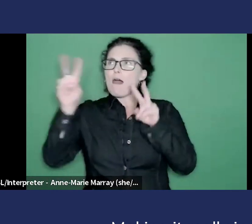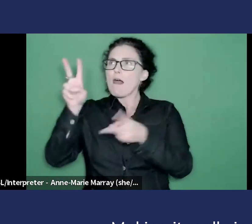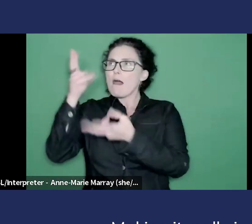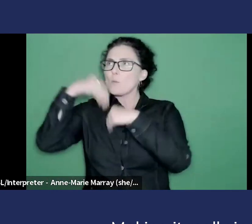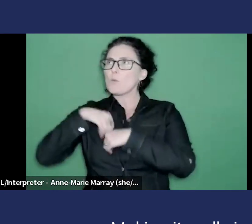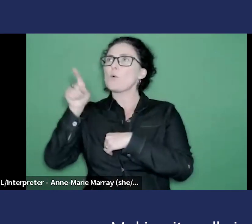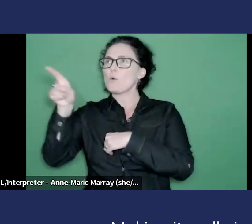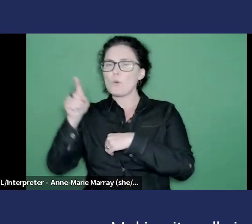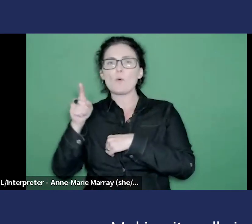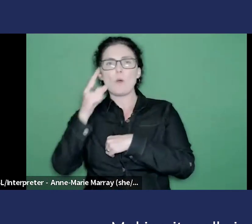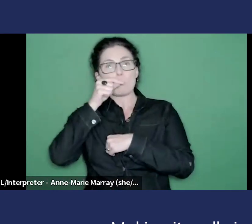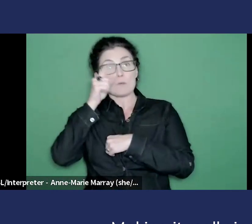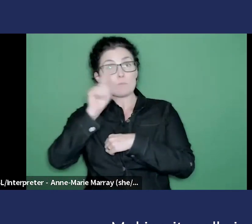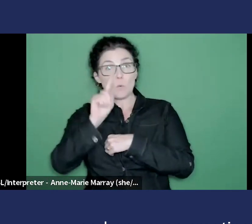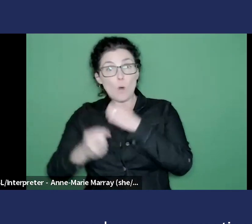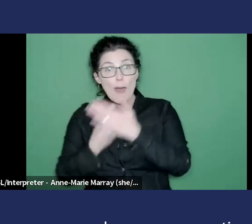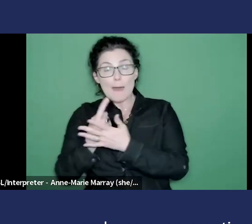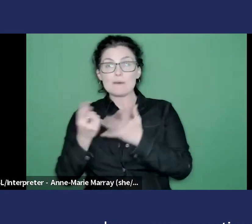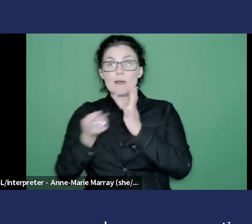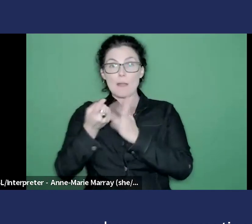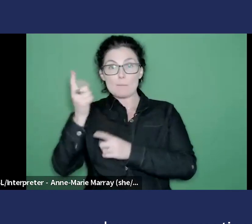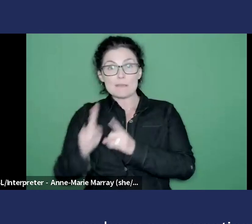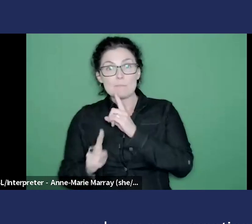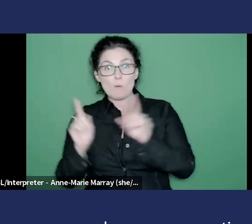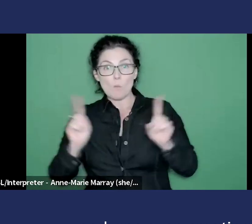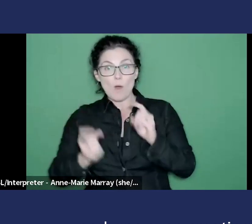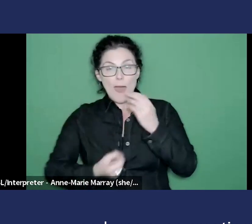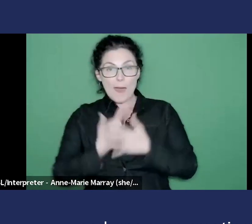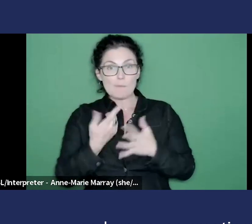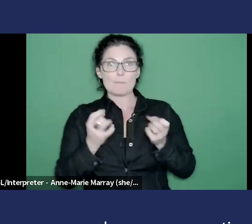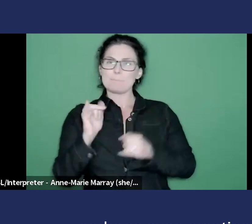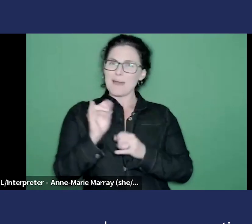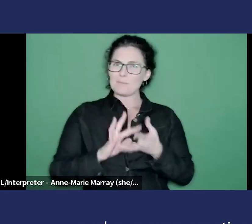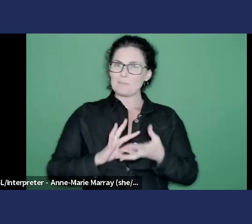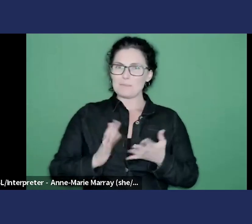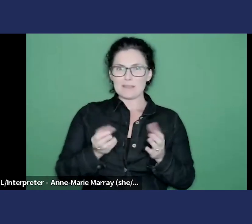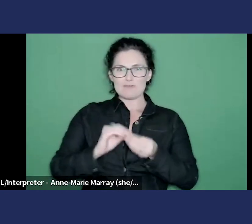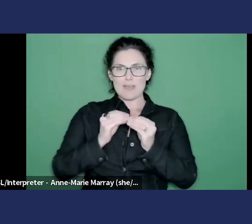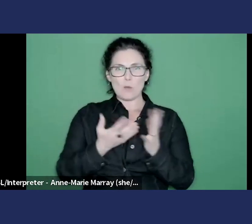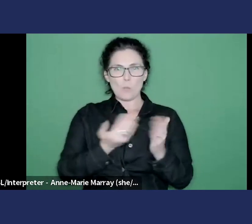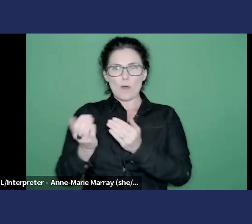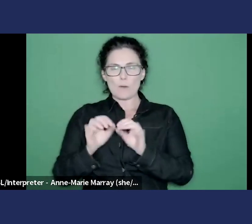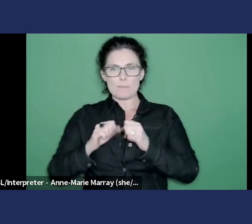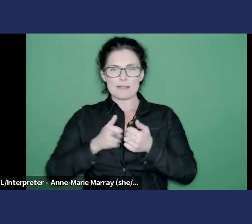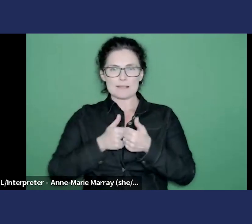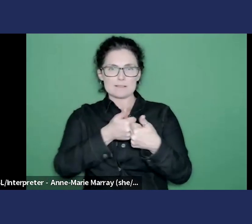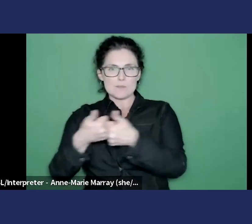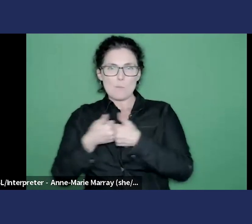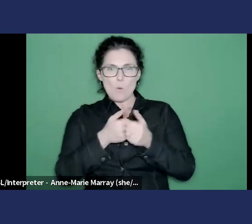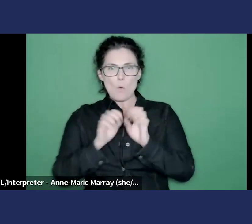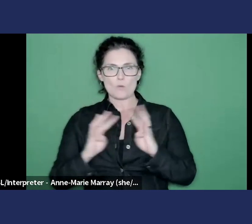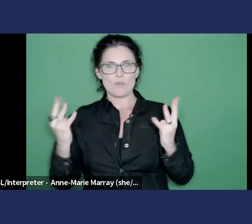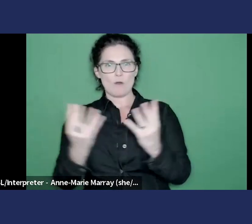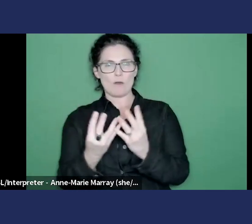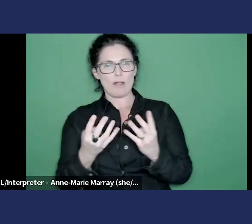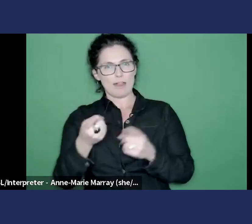on human relationships, perhaps even creating a welcoming support circle for parents that really helps them